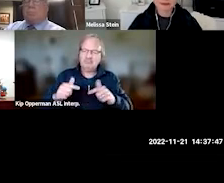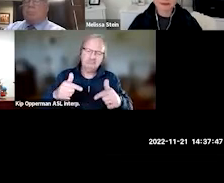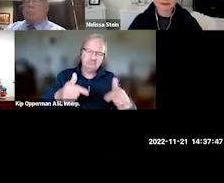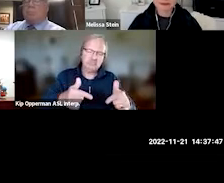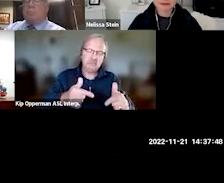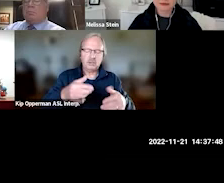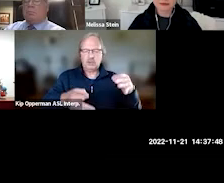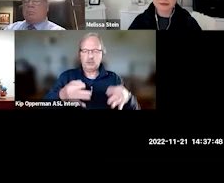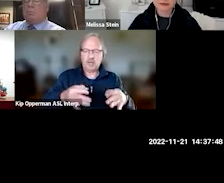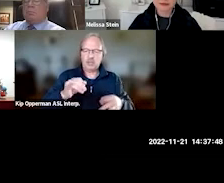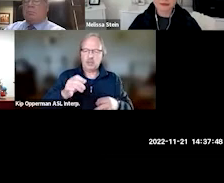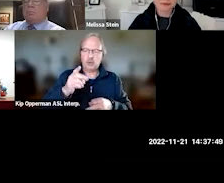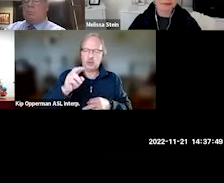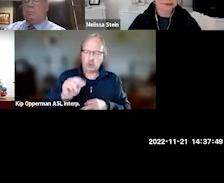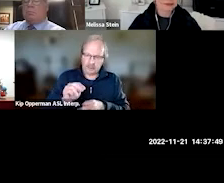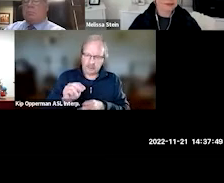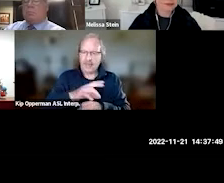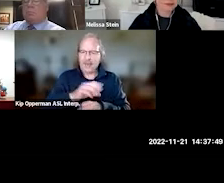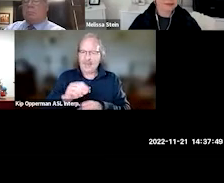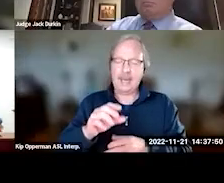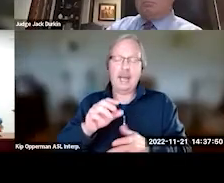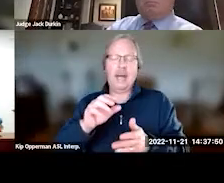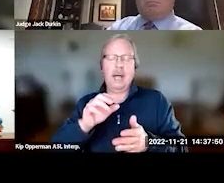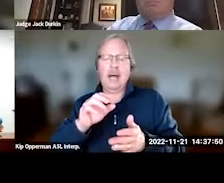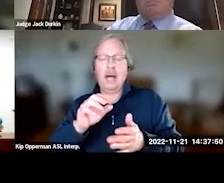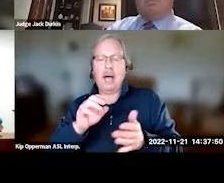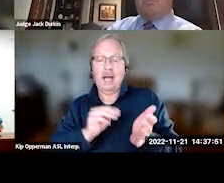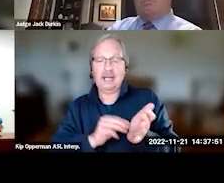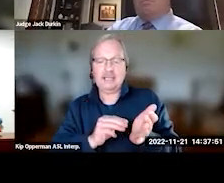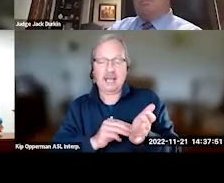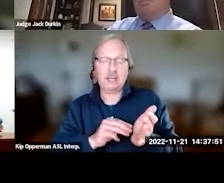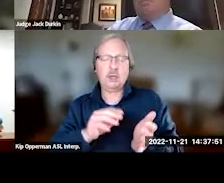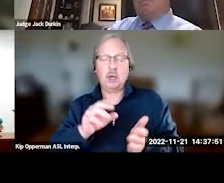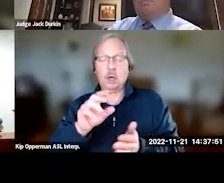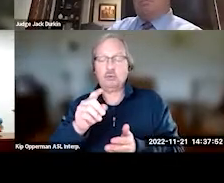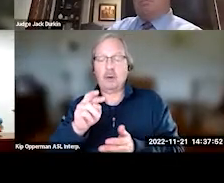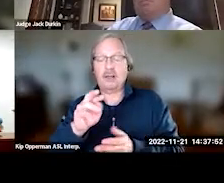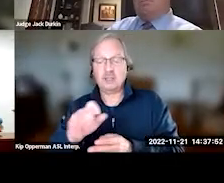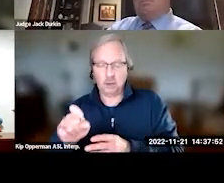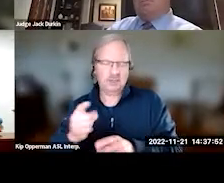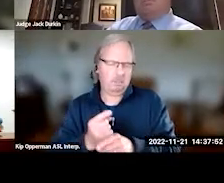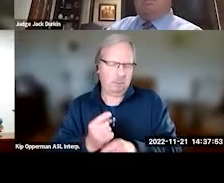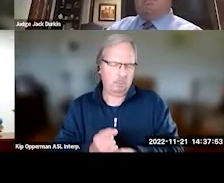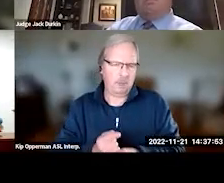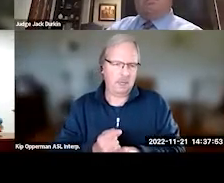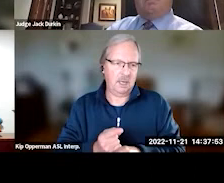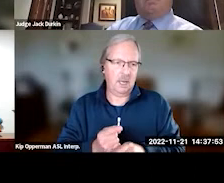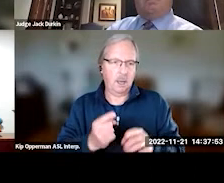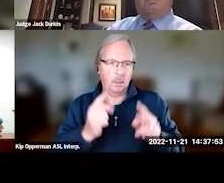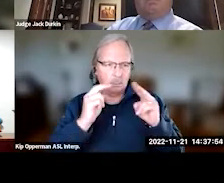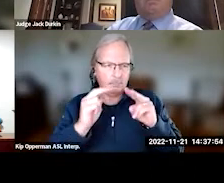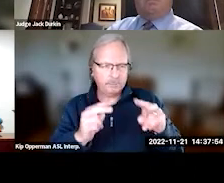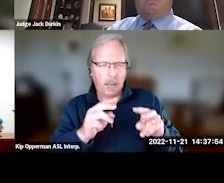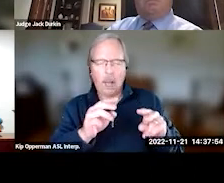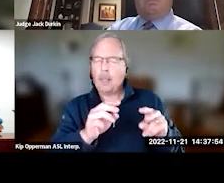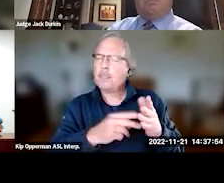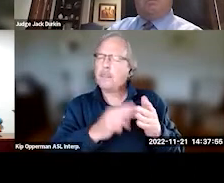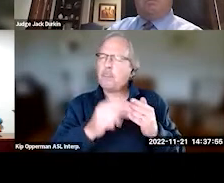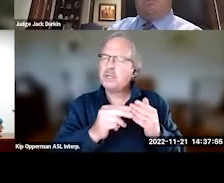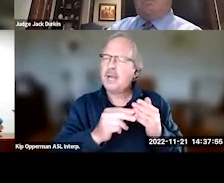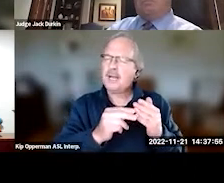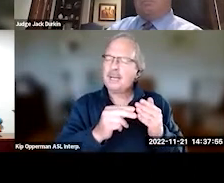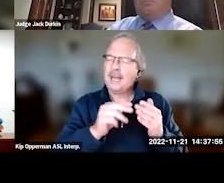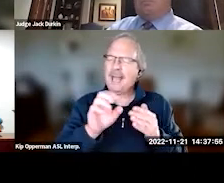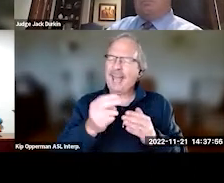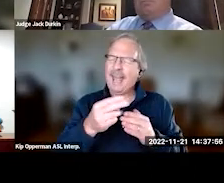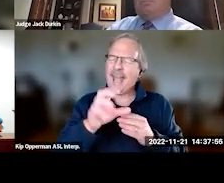Durkin and Dr. Troxler as appropriate. So I want to start by talking about the Project ECHO model and giving